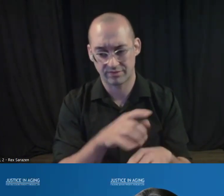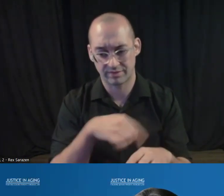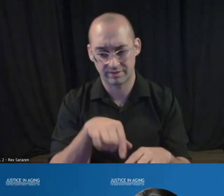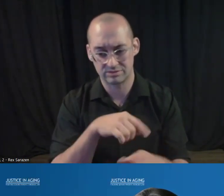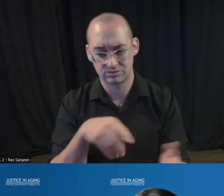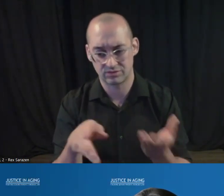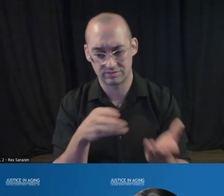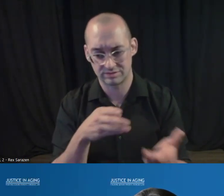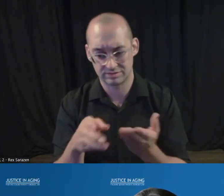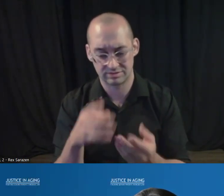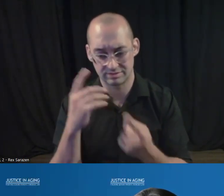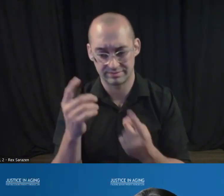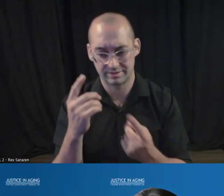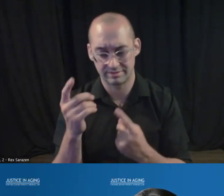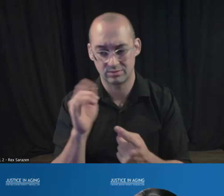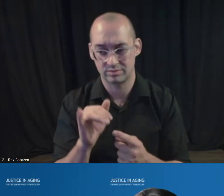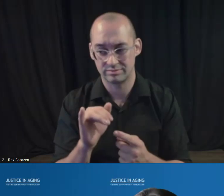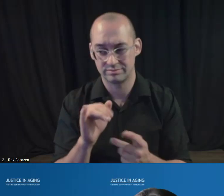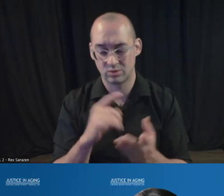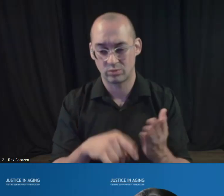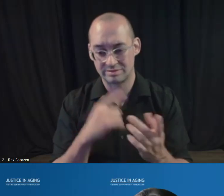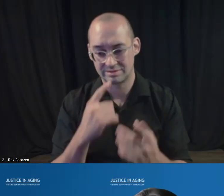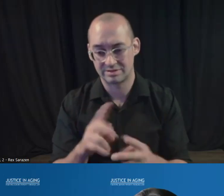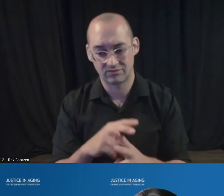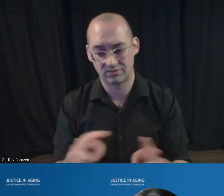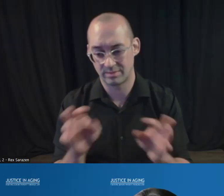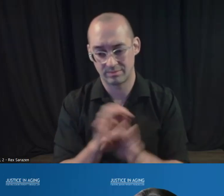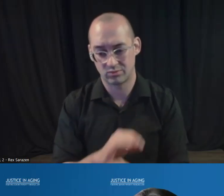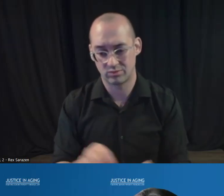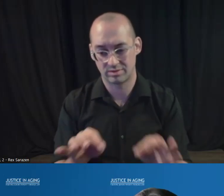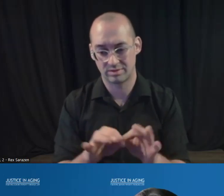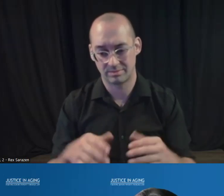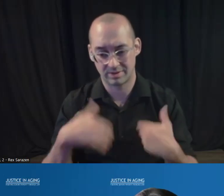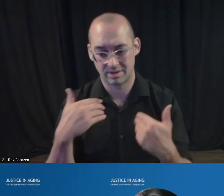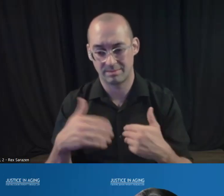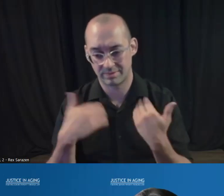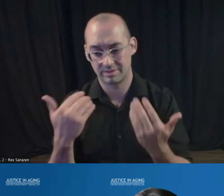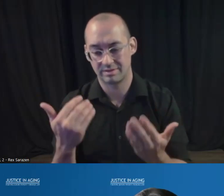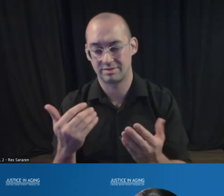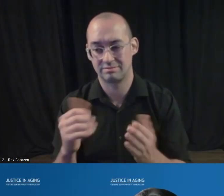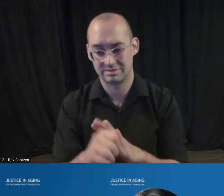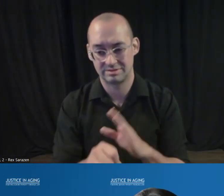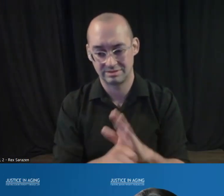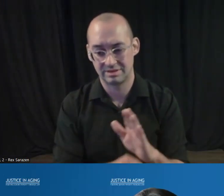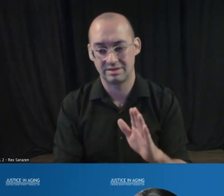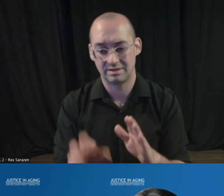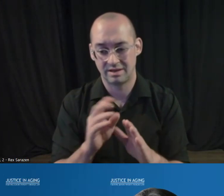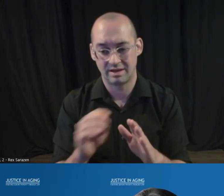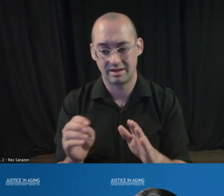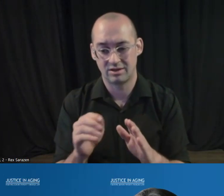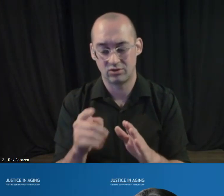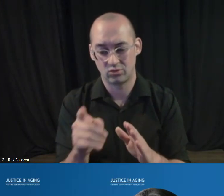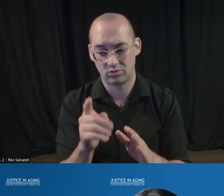think, and what's been said is very important. And I'm glad that the state and you